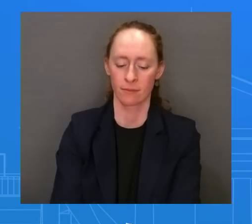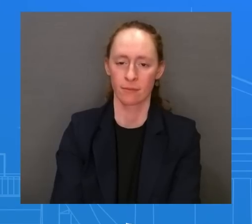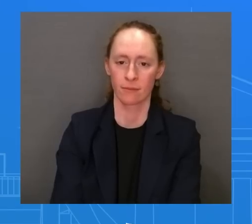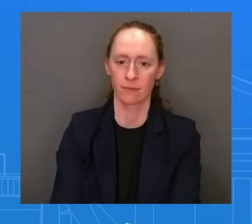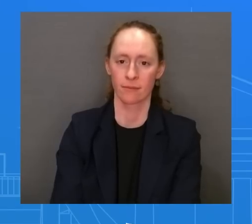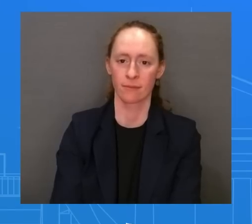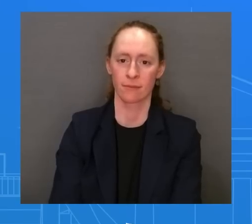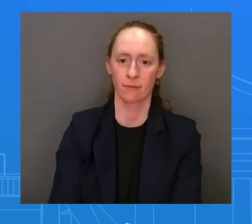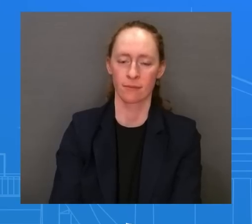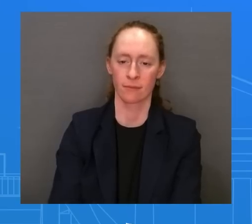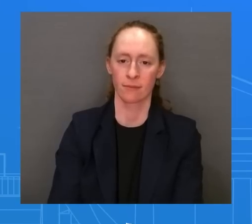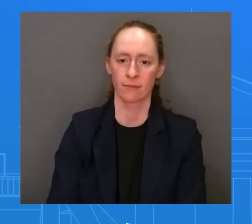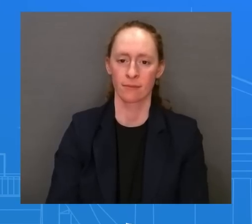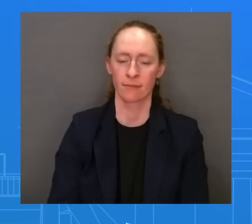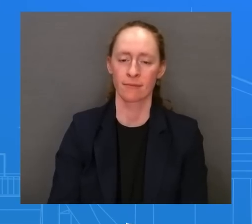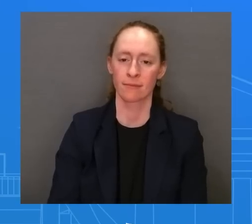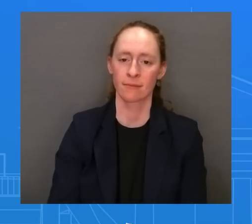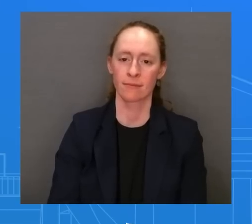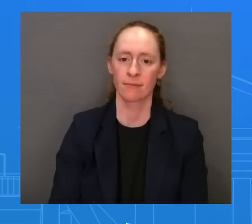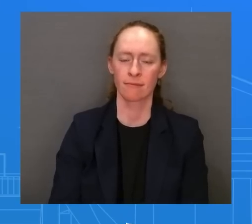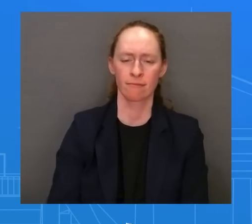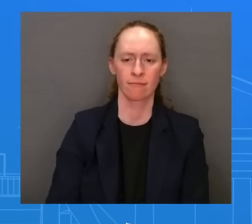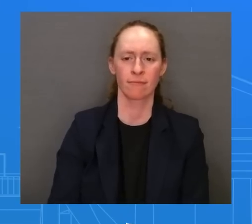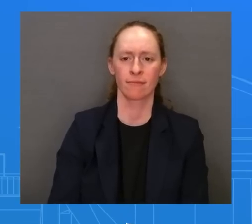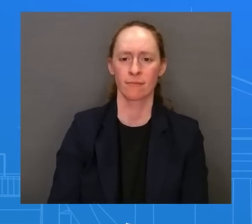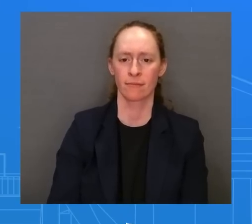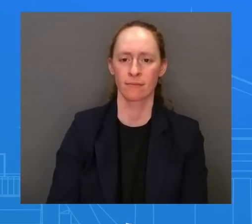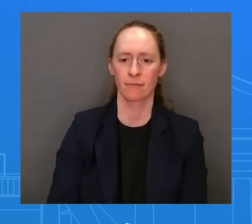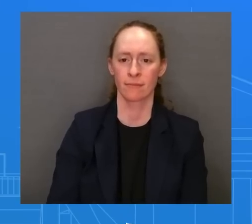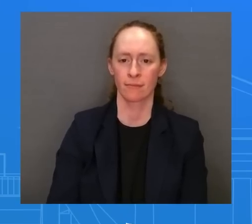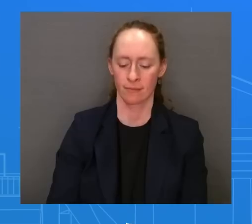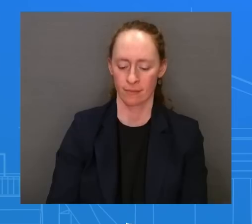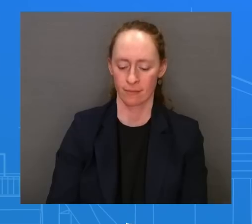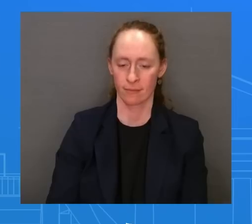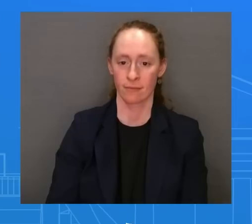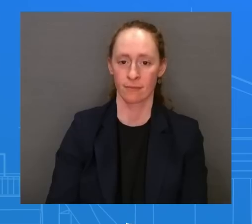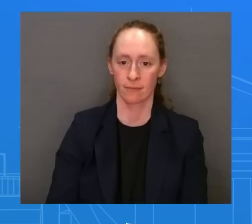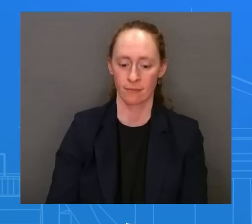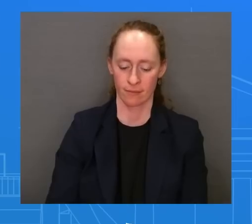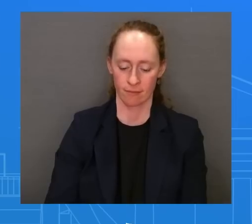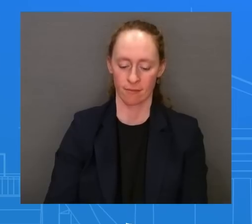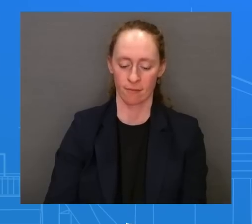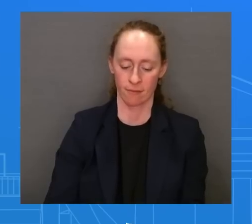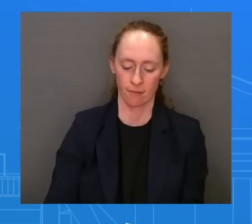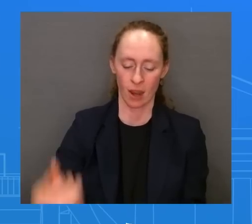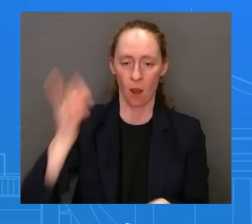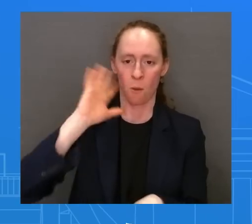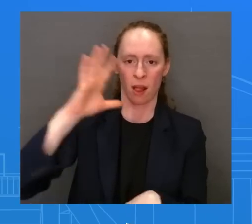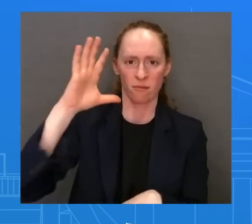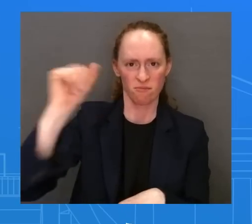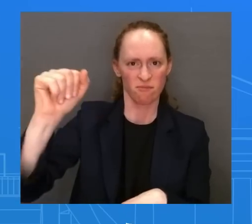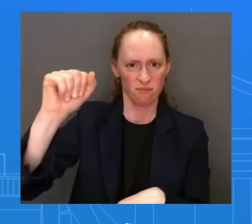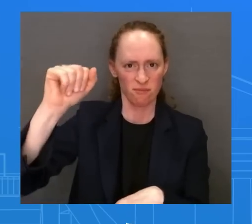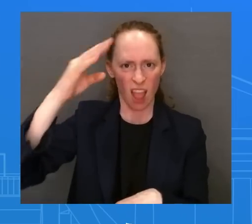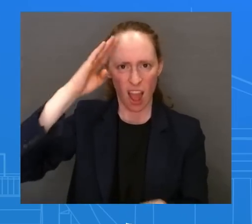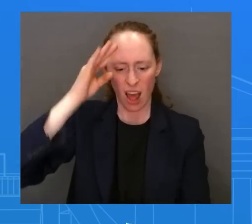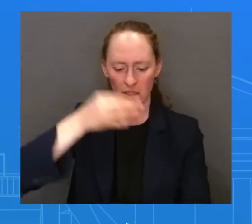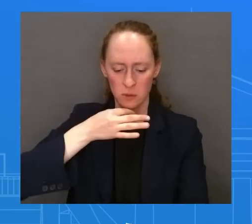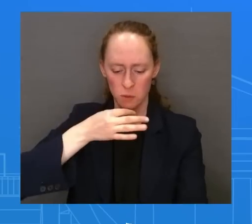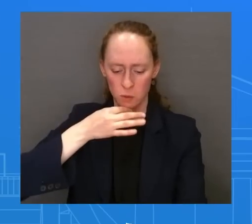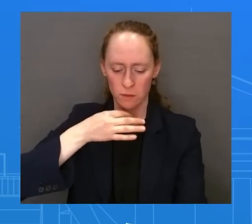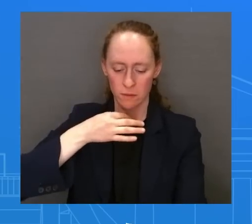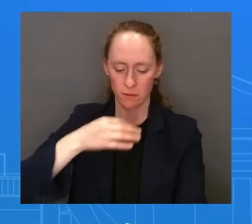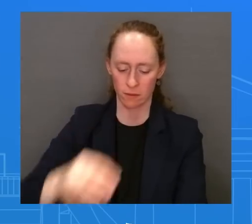for Northern Ireland fairly soon yeah are there any plans for him to meet with representatives